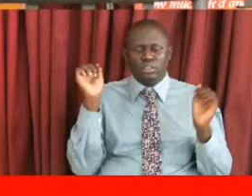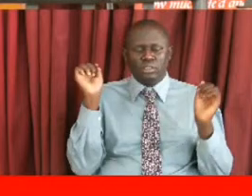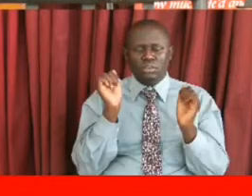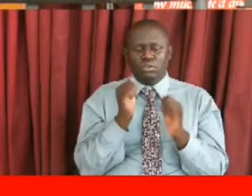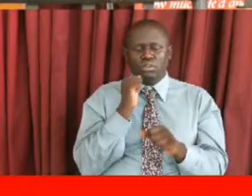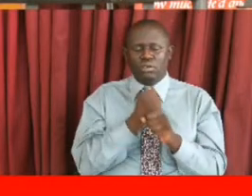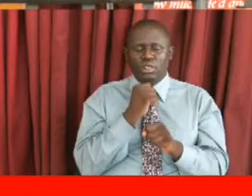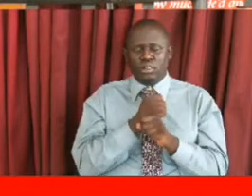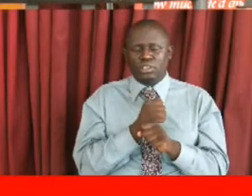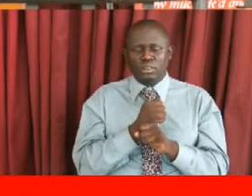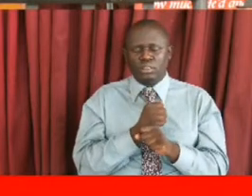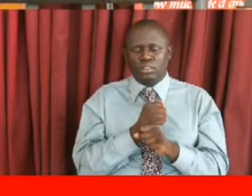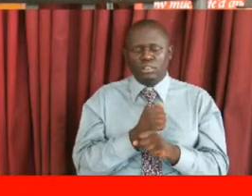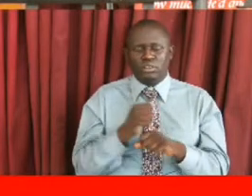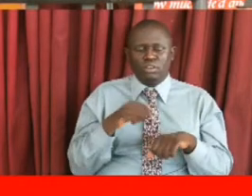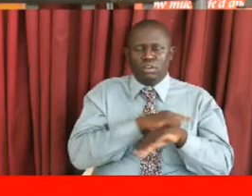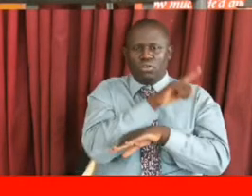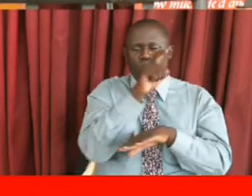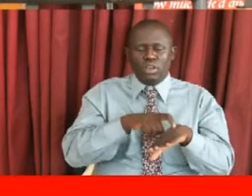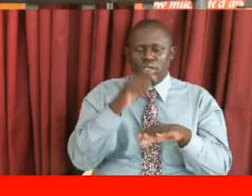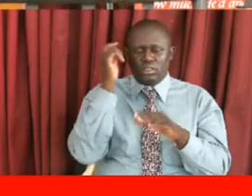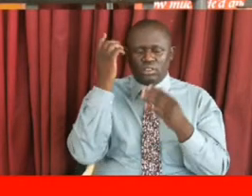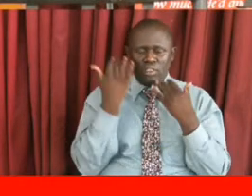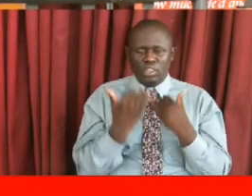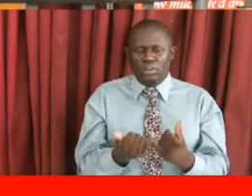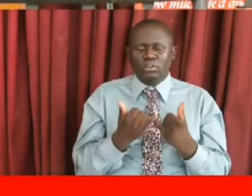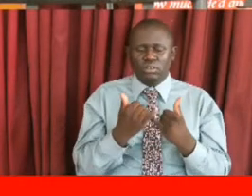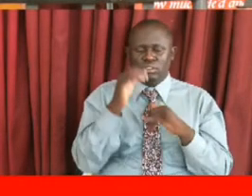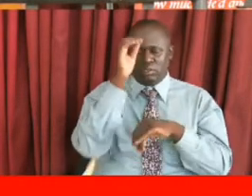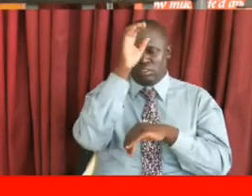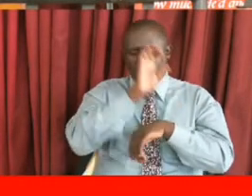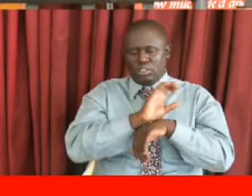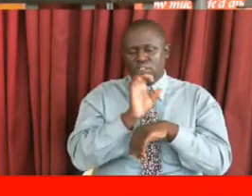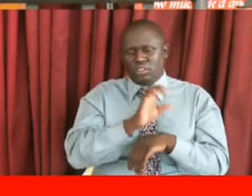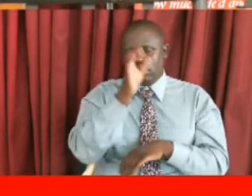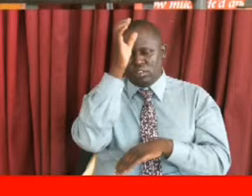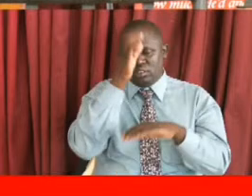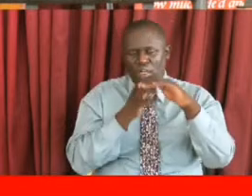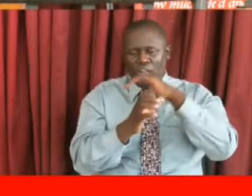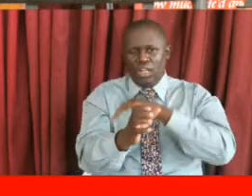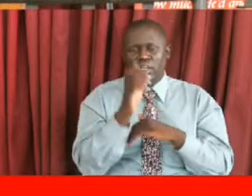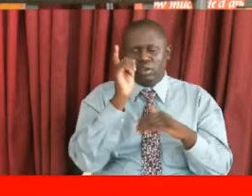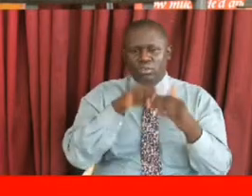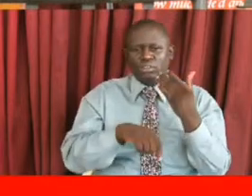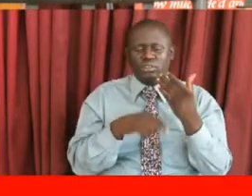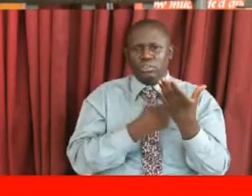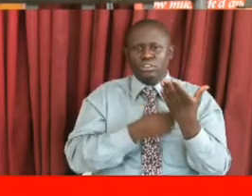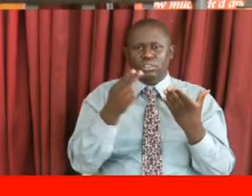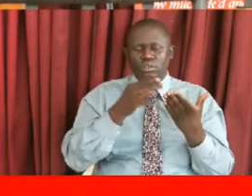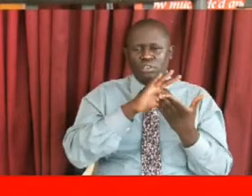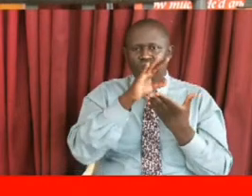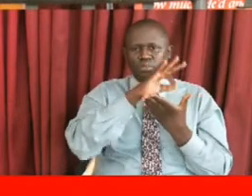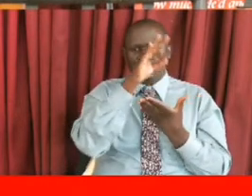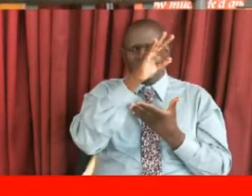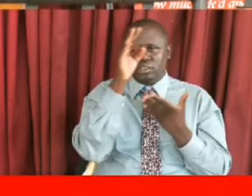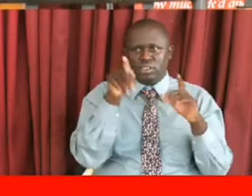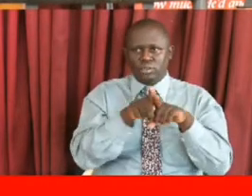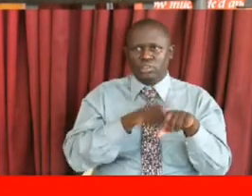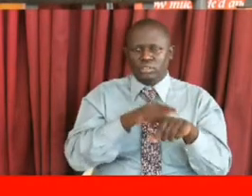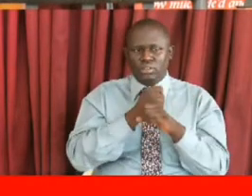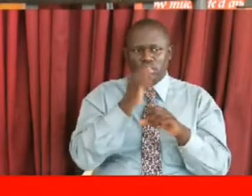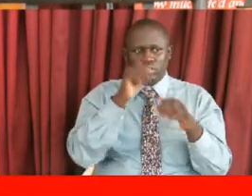open the church will be leaving the inspiration of the Holy Spirit him moving